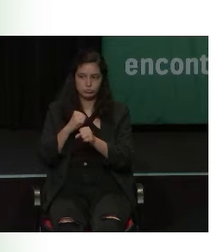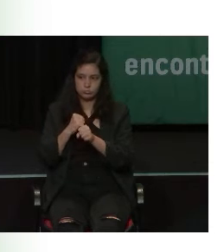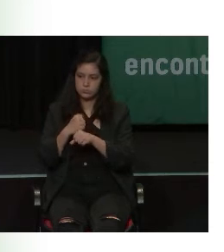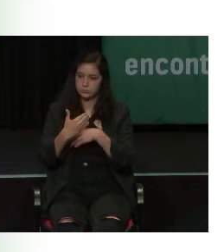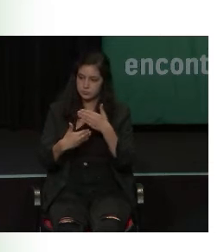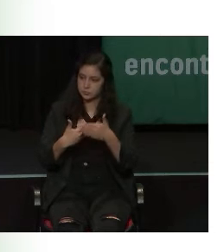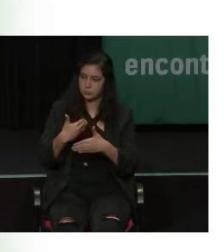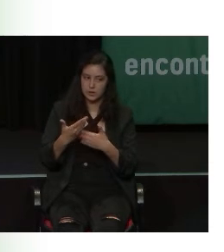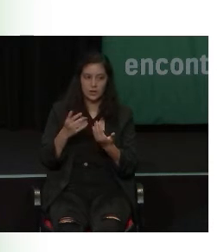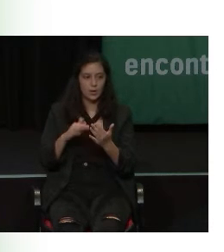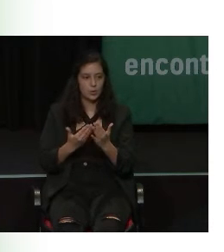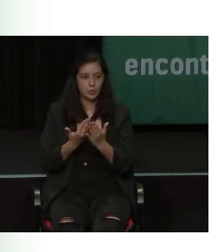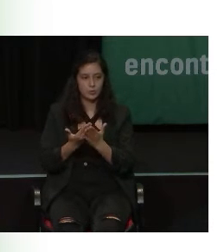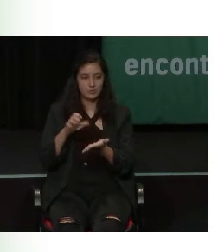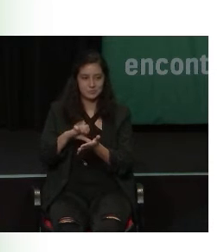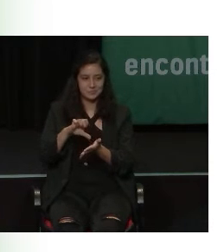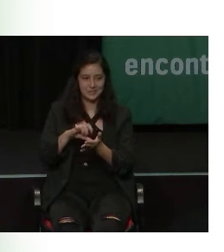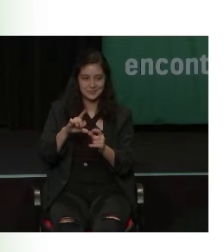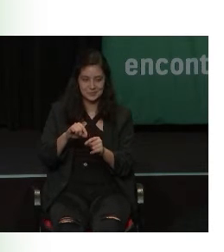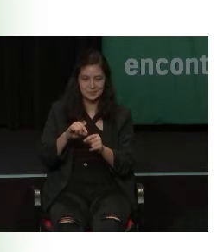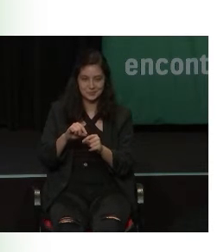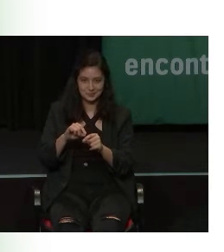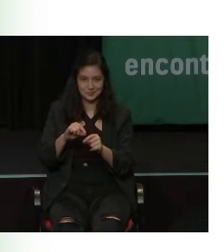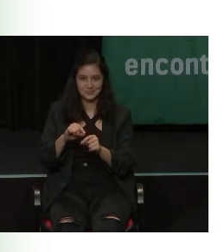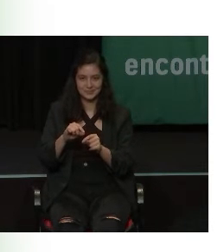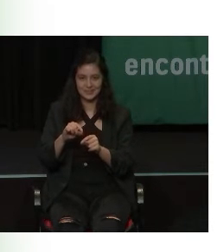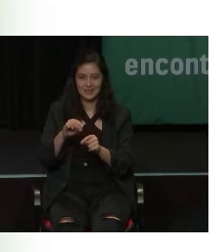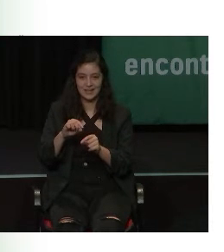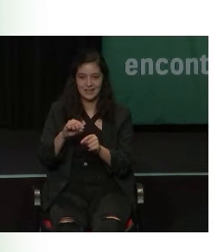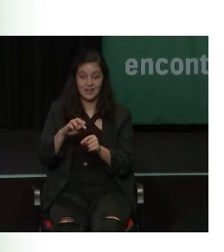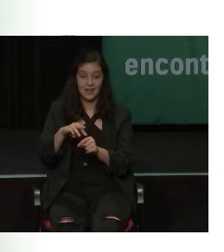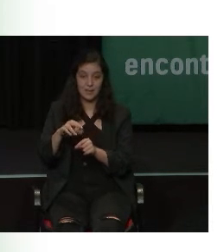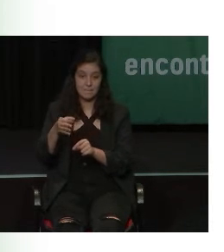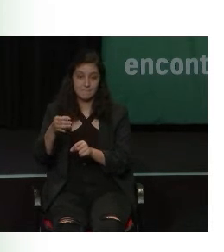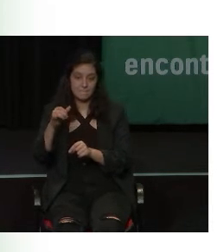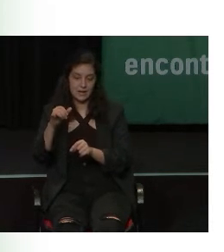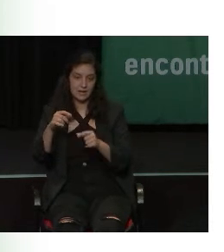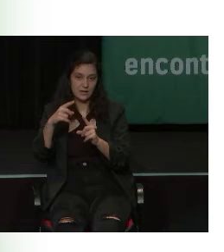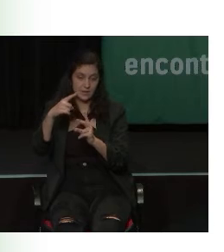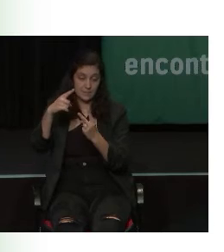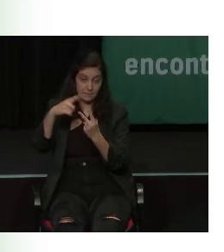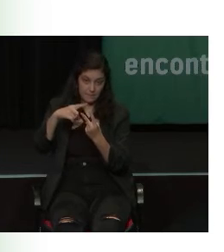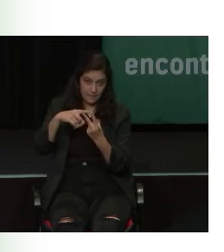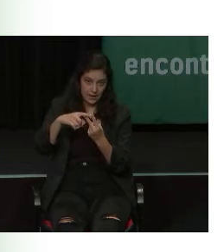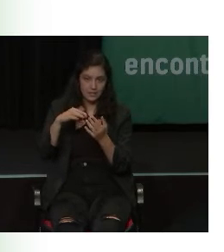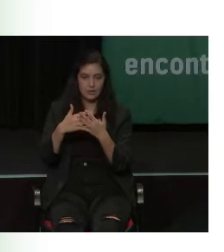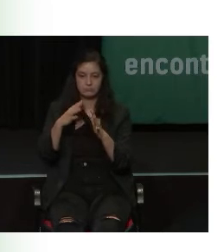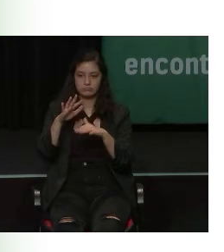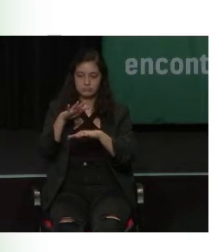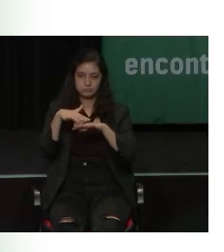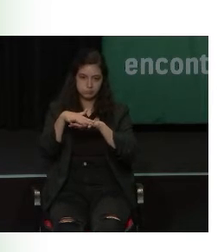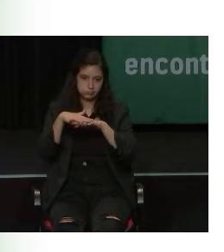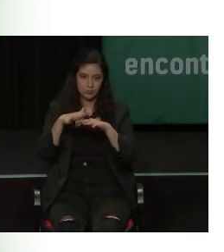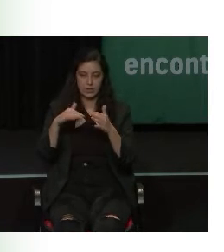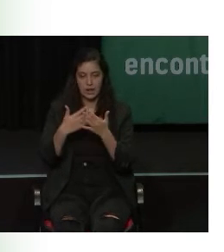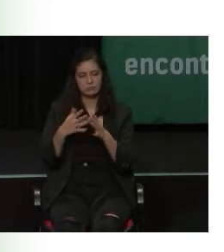quite propor em sede também important because we are do proposing ENPI, que é to a AMPI, Associação Internacional the de International Padronização,